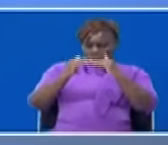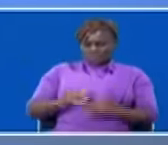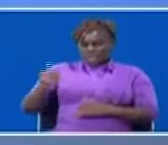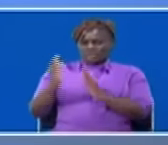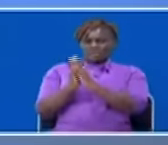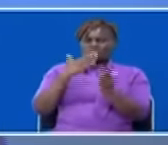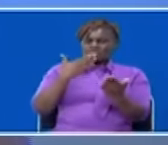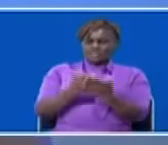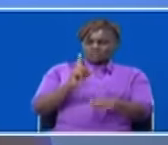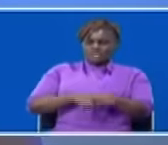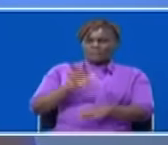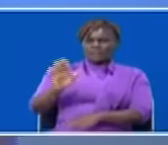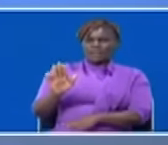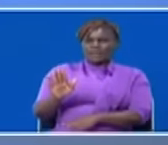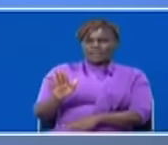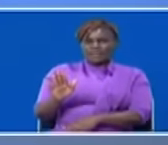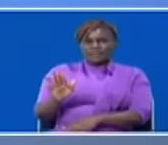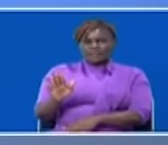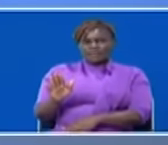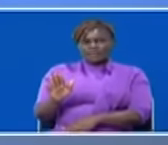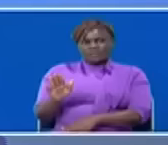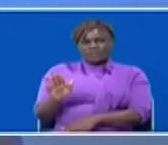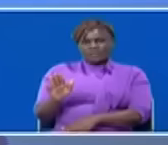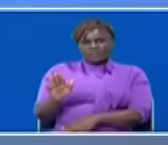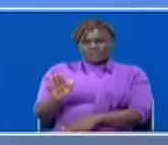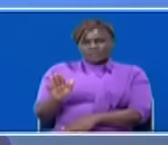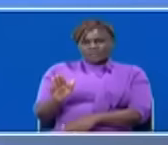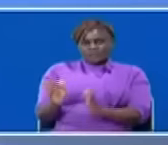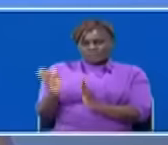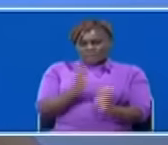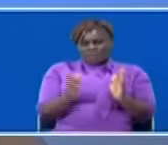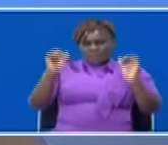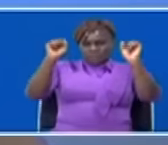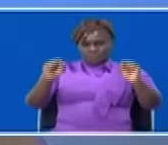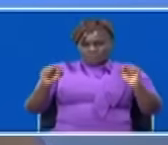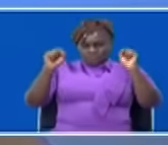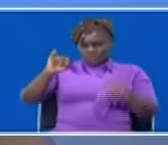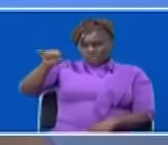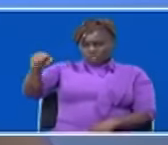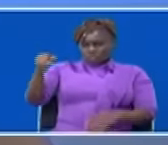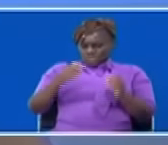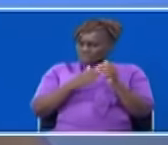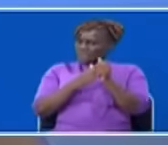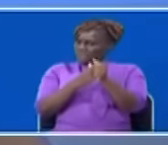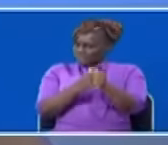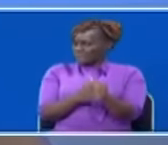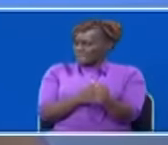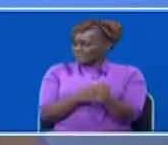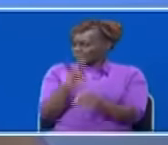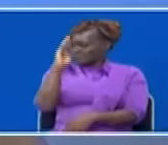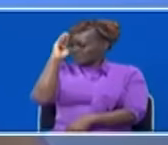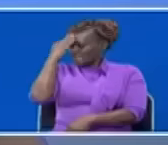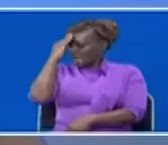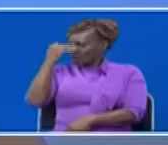We thank you for your time. Now, in what appears to be an orchestrated campaign, yet another Jubilee leader is casting doubt on